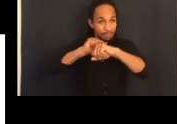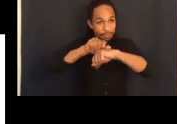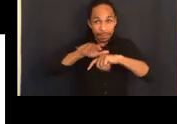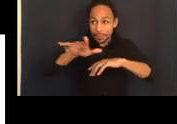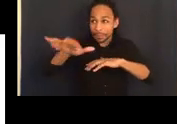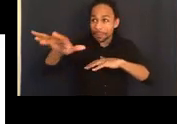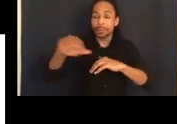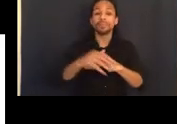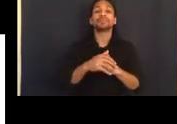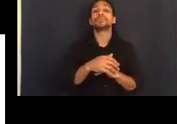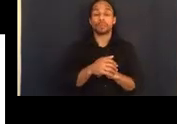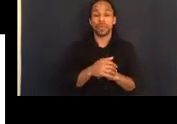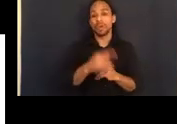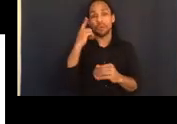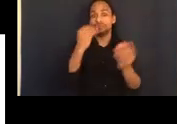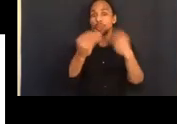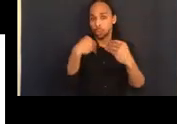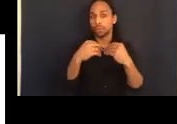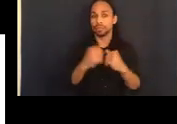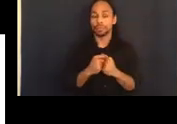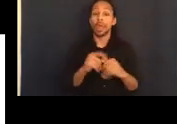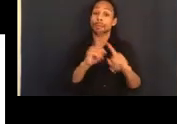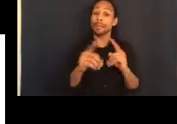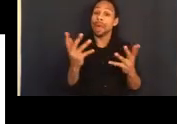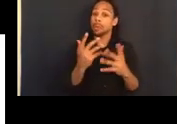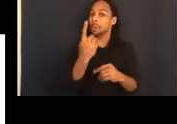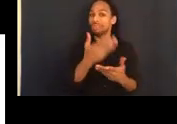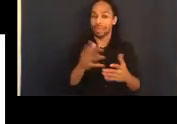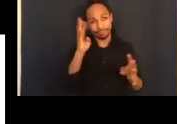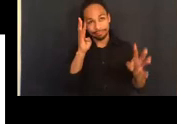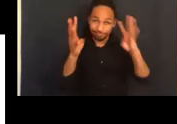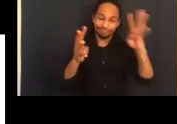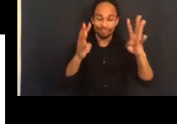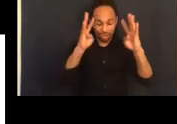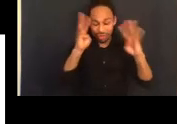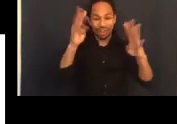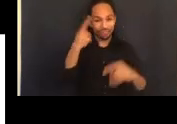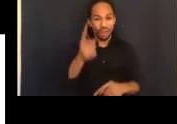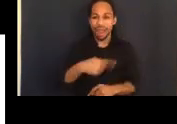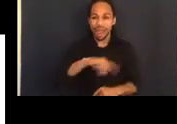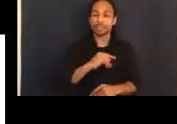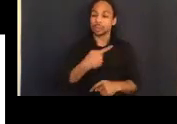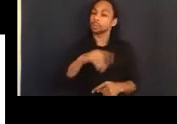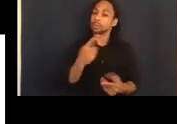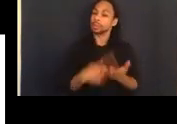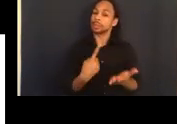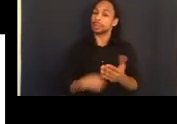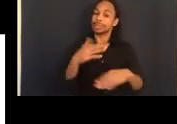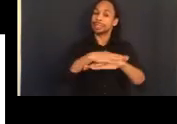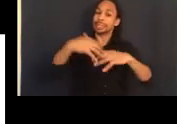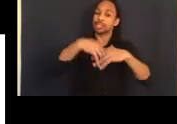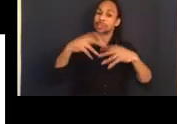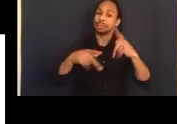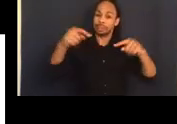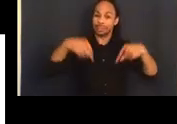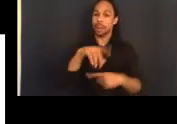for Less. But the one thing that was very innovative for us is that when we talk about Indigenous people, specifically here in LA, there's